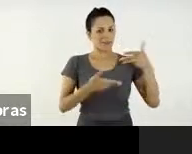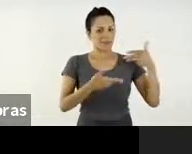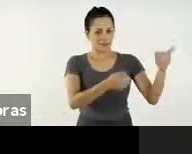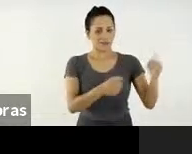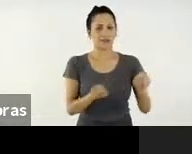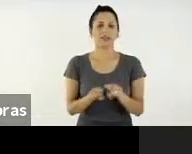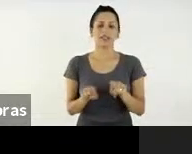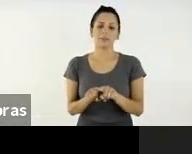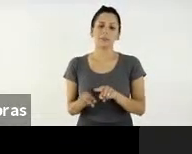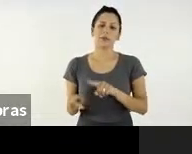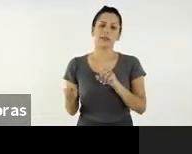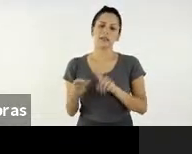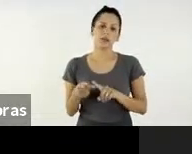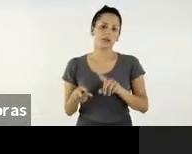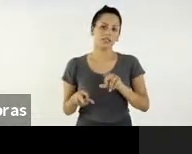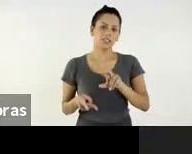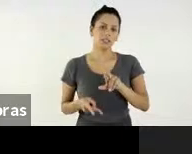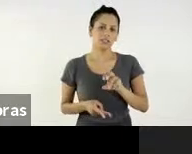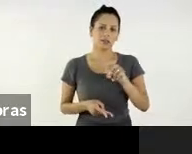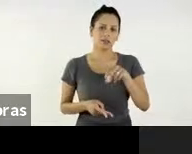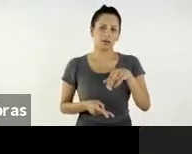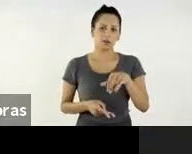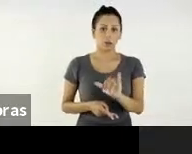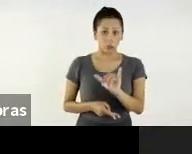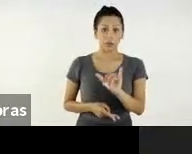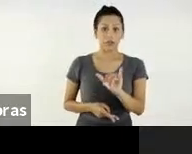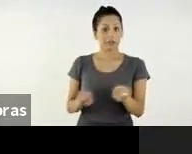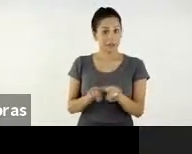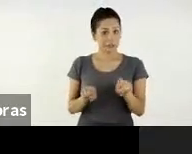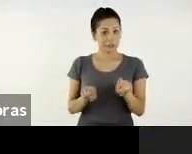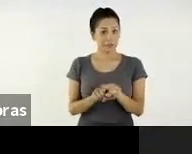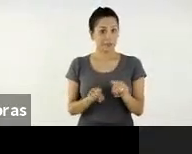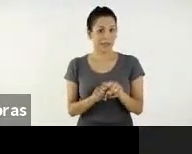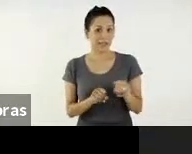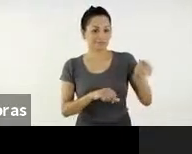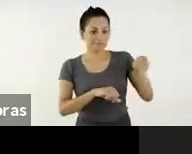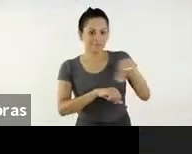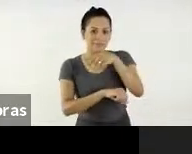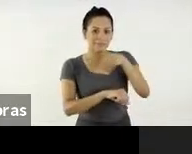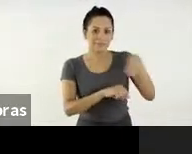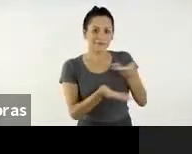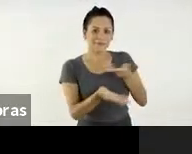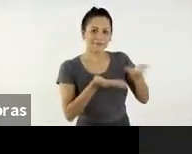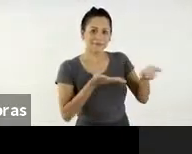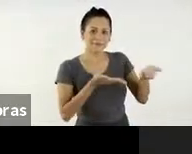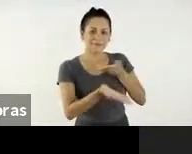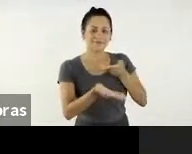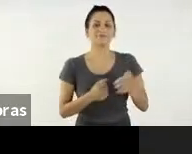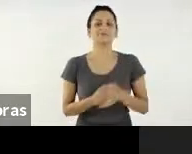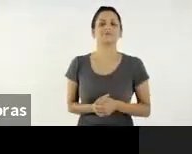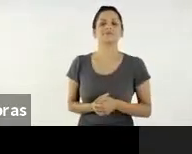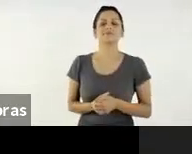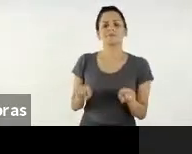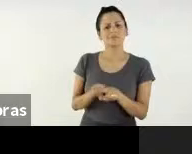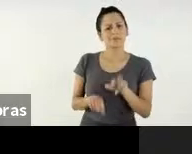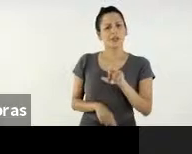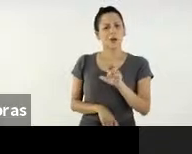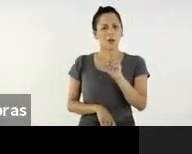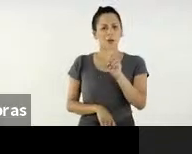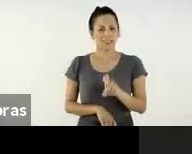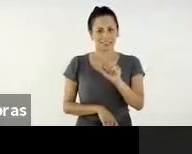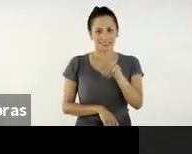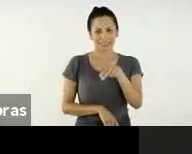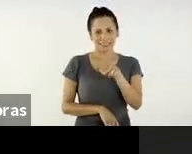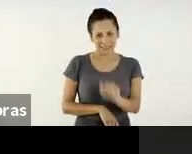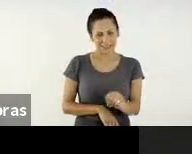being in conversation. I've mentioned this to Roxana in emails leading up to this event, but her curatorial work has really helped